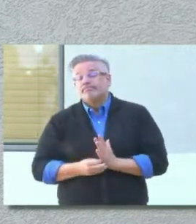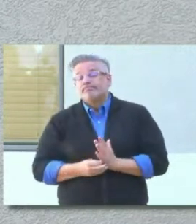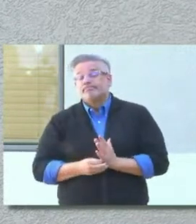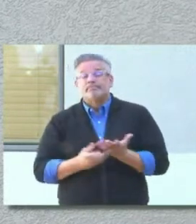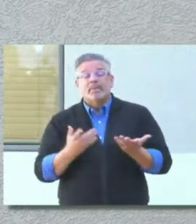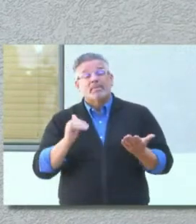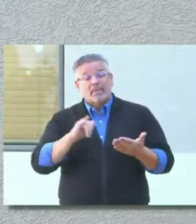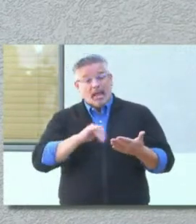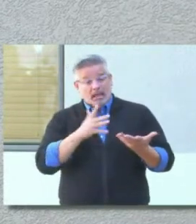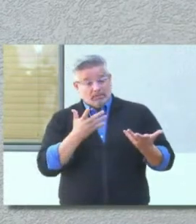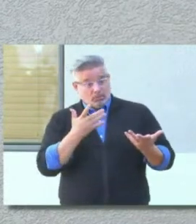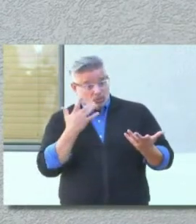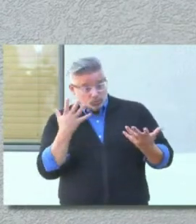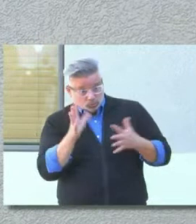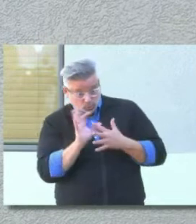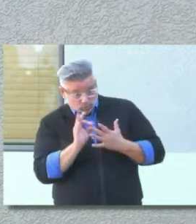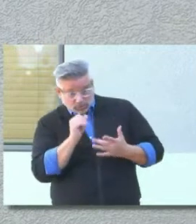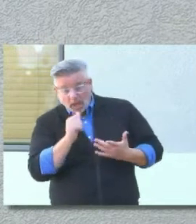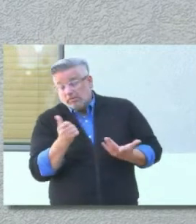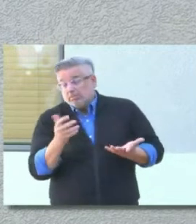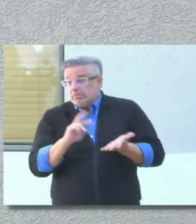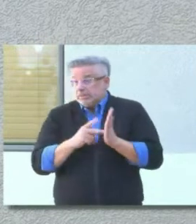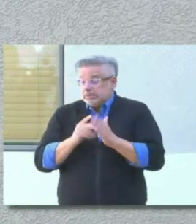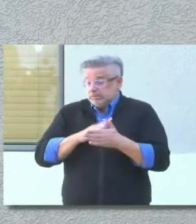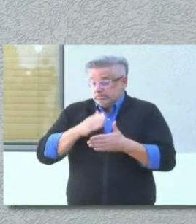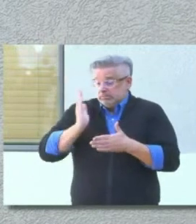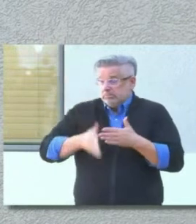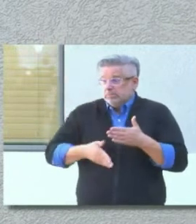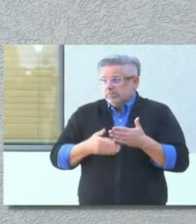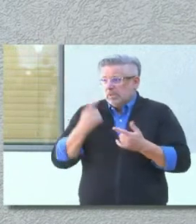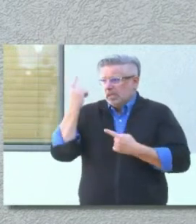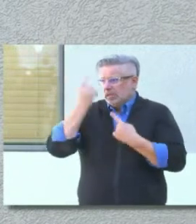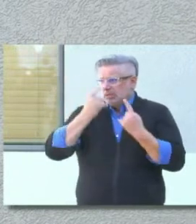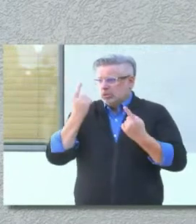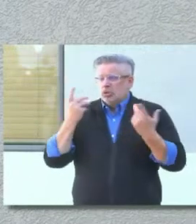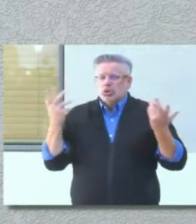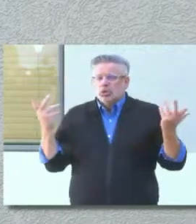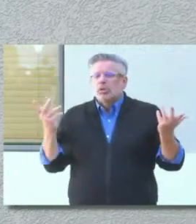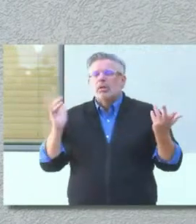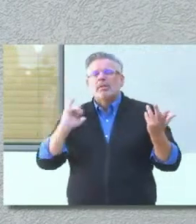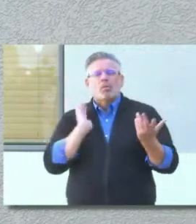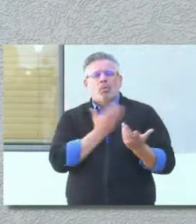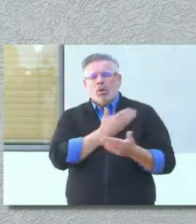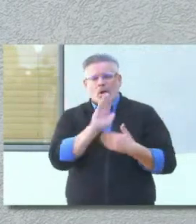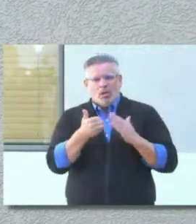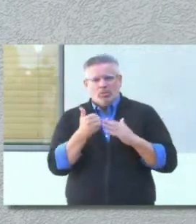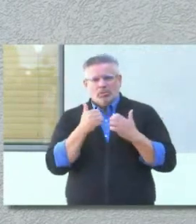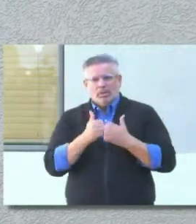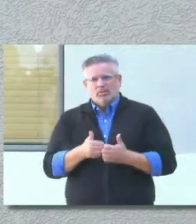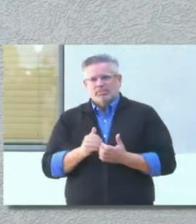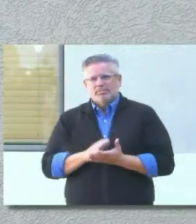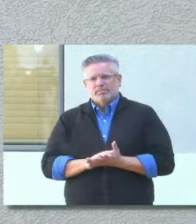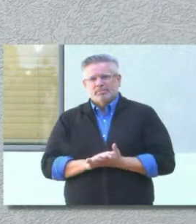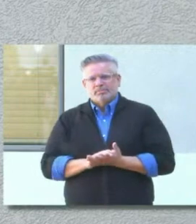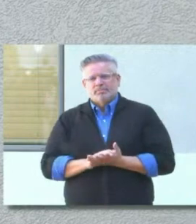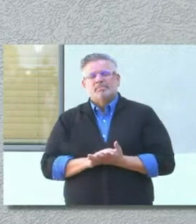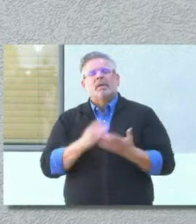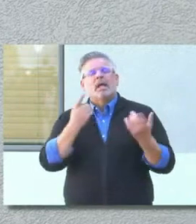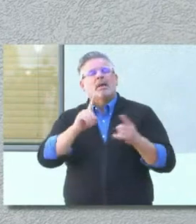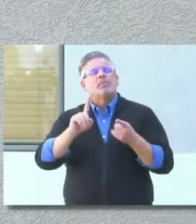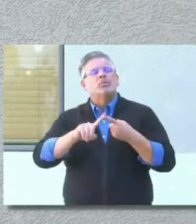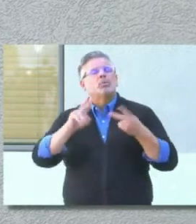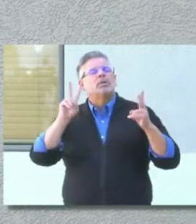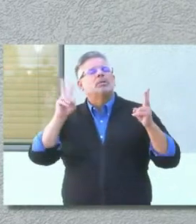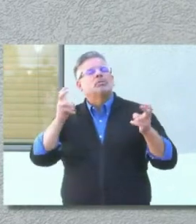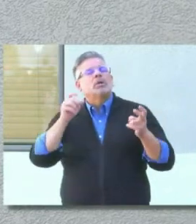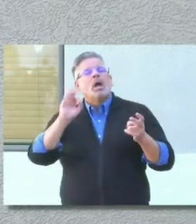there's consequences to that. And I just encourage folks to consider that we're all in this together. That when it comes to the issues